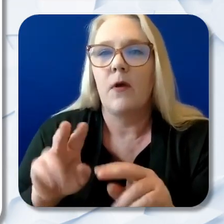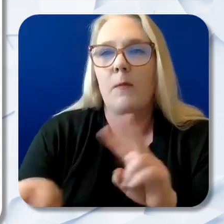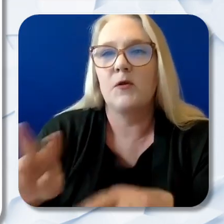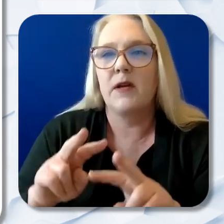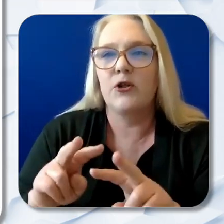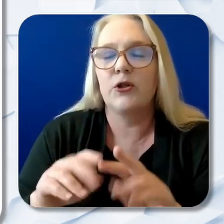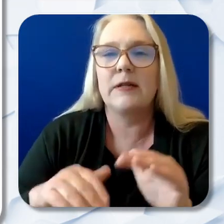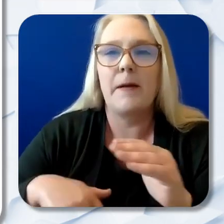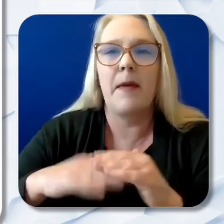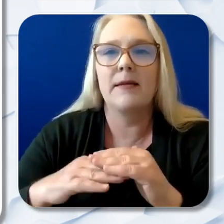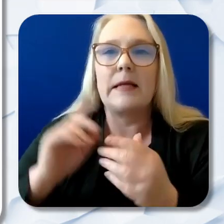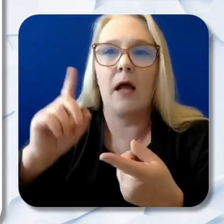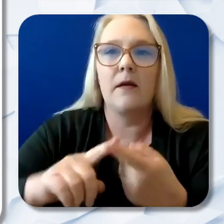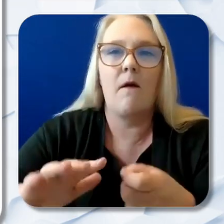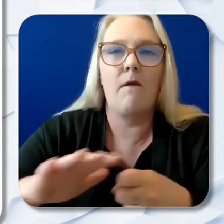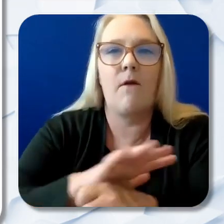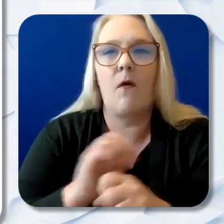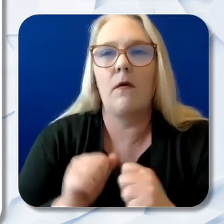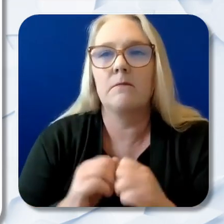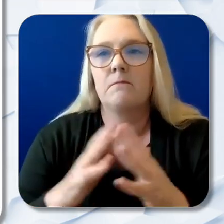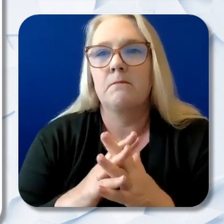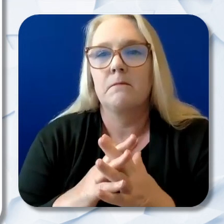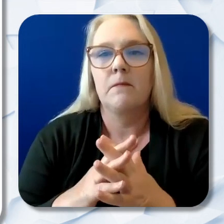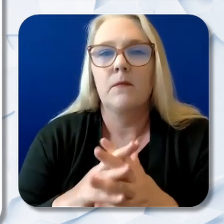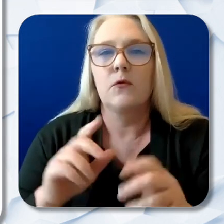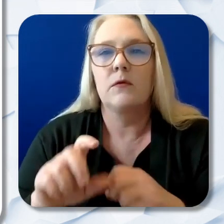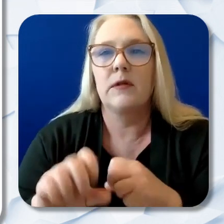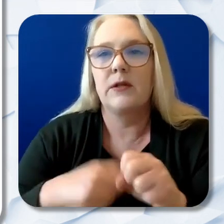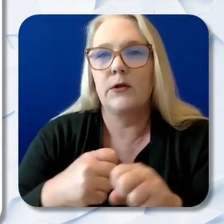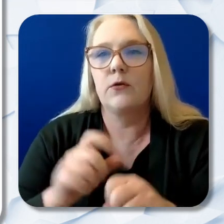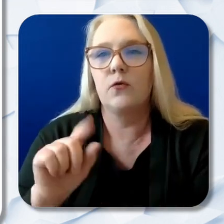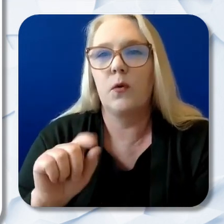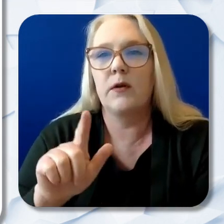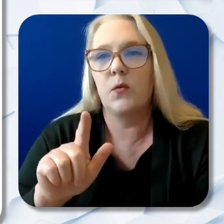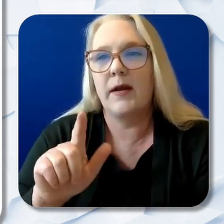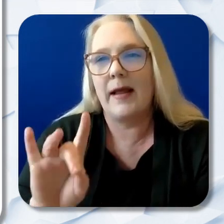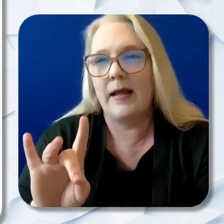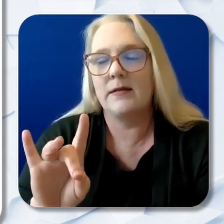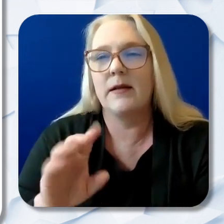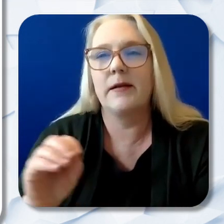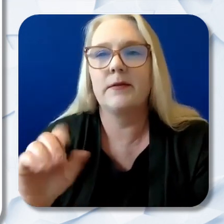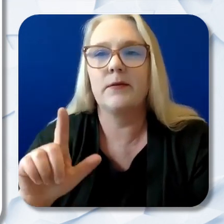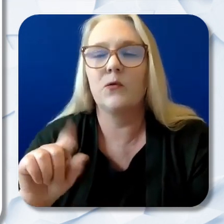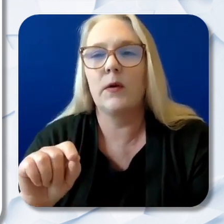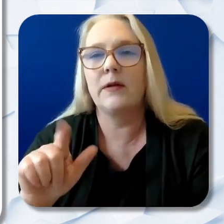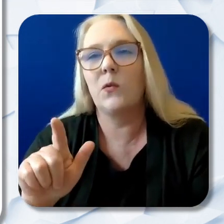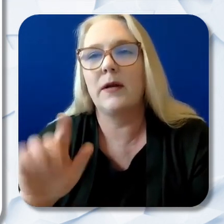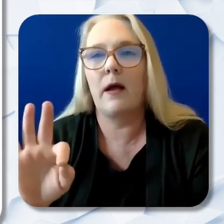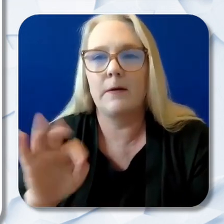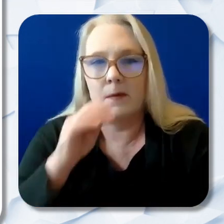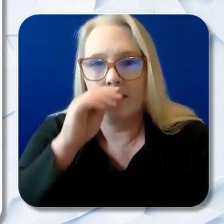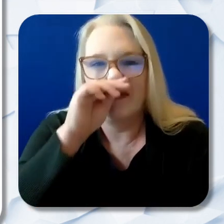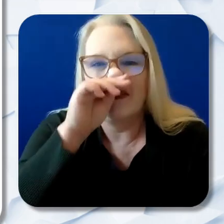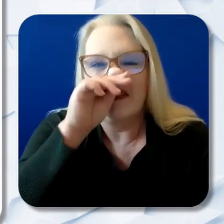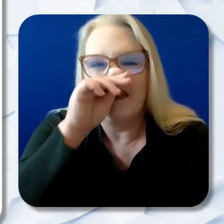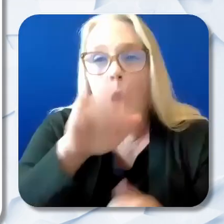until full implementation in program year 2028-29. Beginning July 1st, 2028,